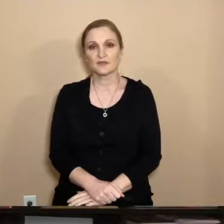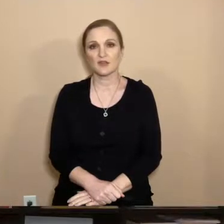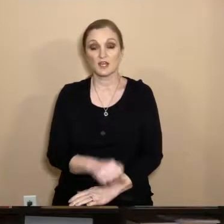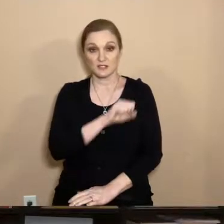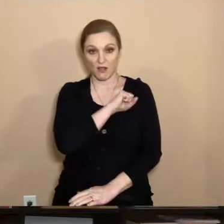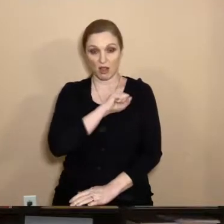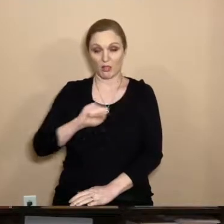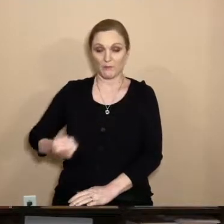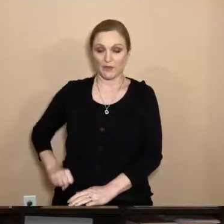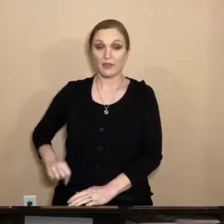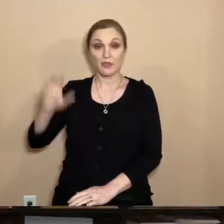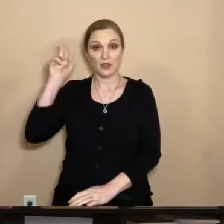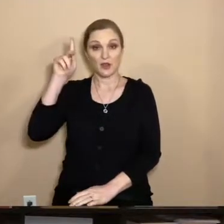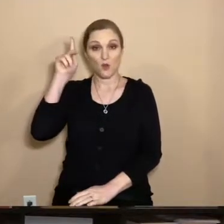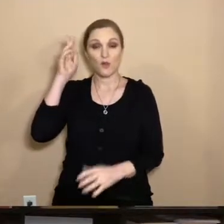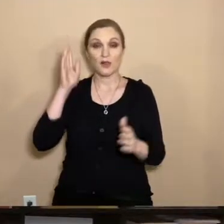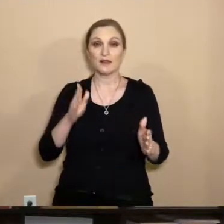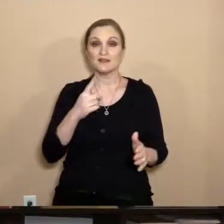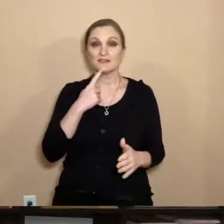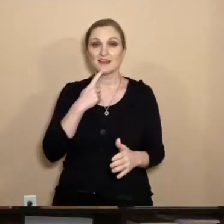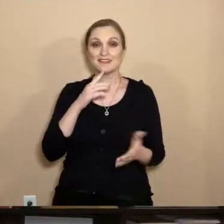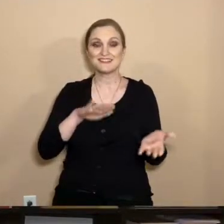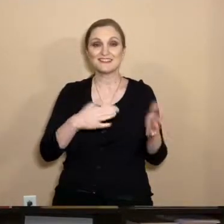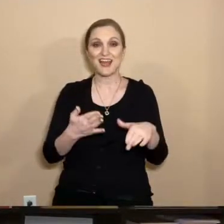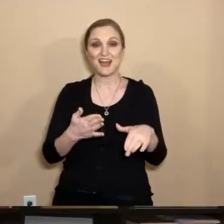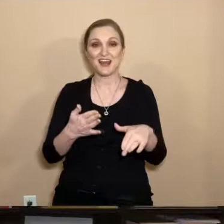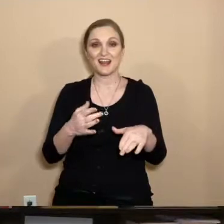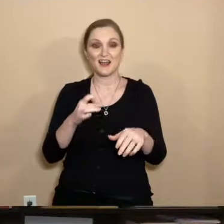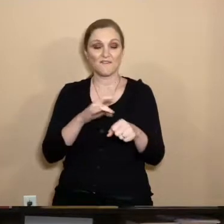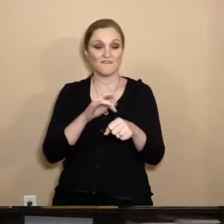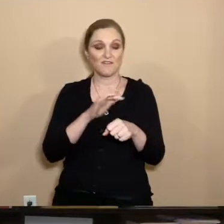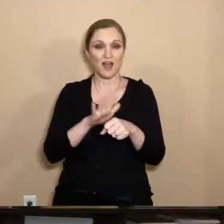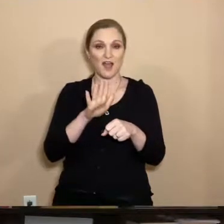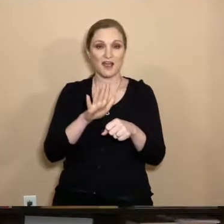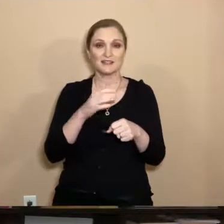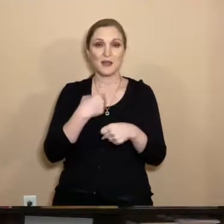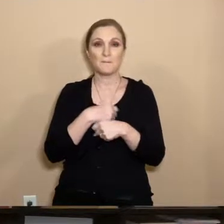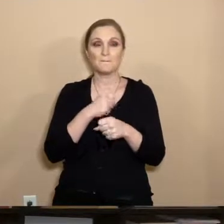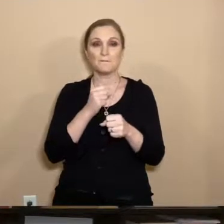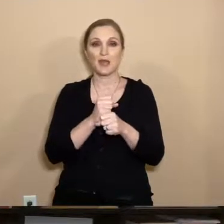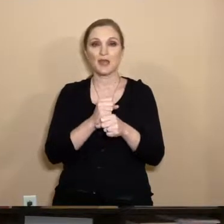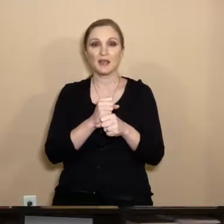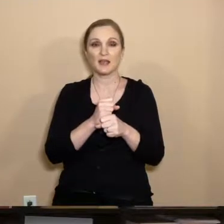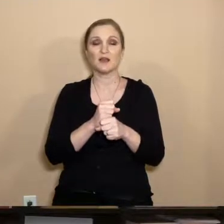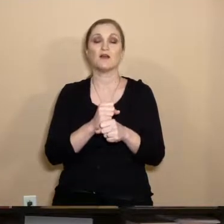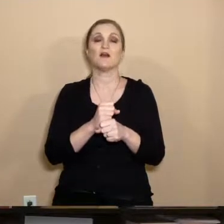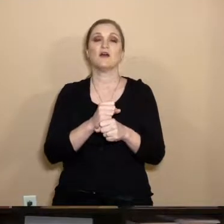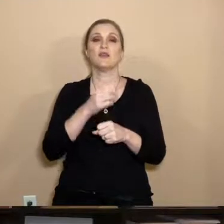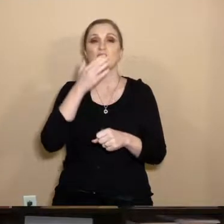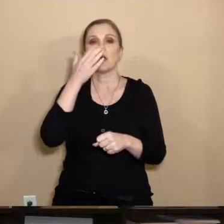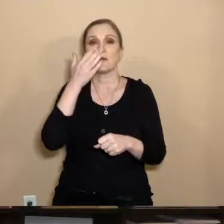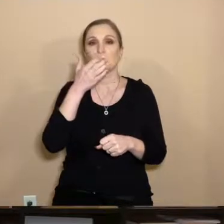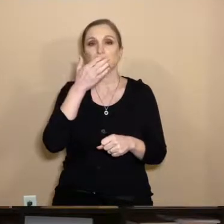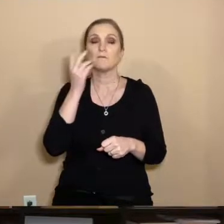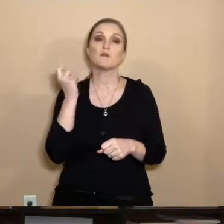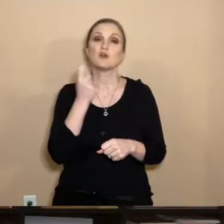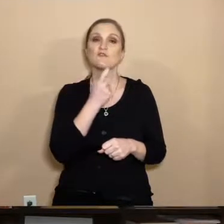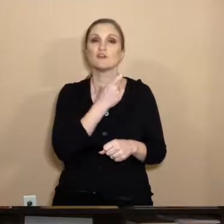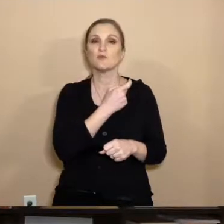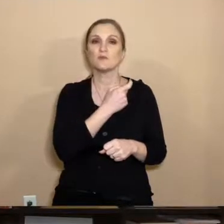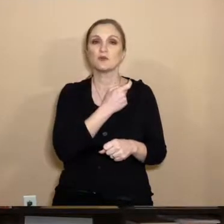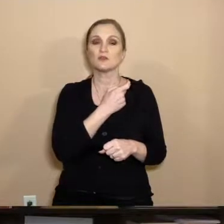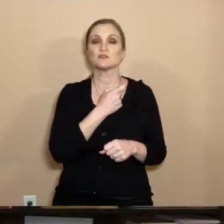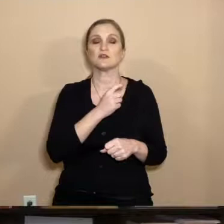Solomon the Koheleth says this: "Dead flies make the perfumer's ointment give off a stench. So a little folly